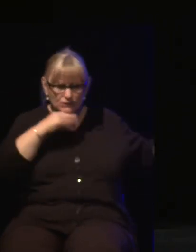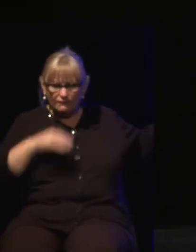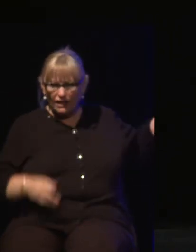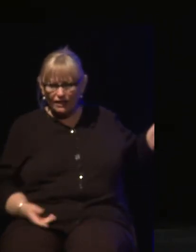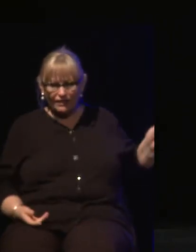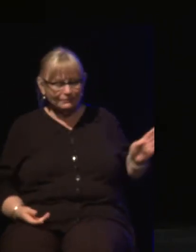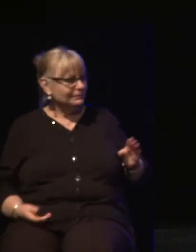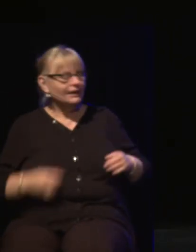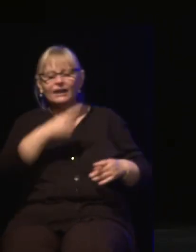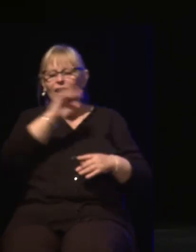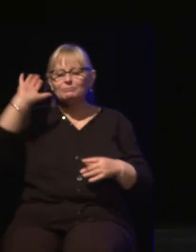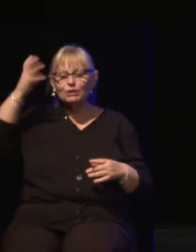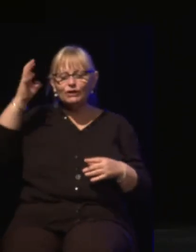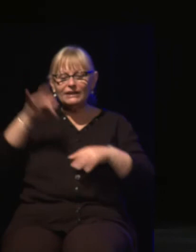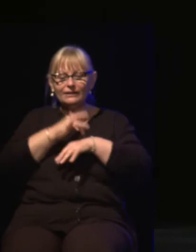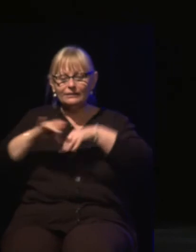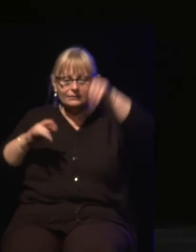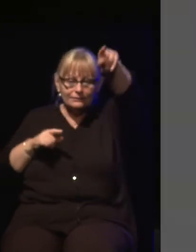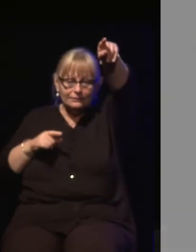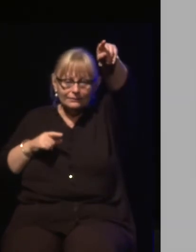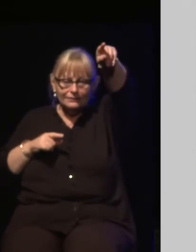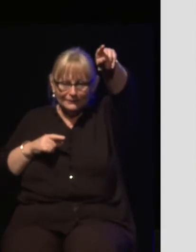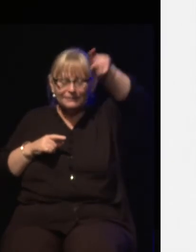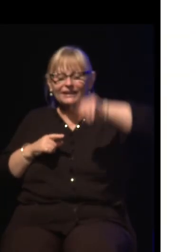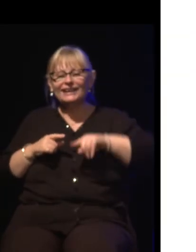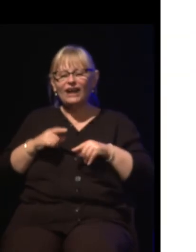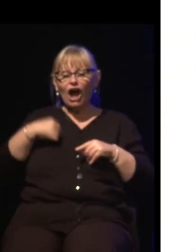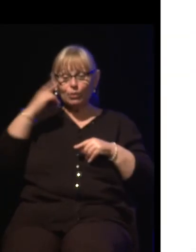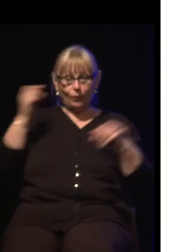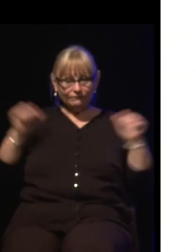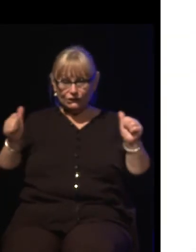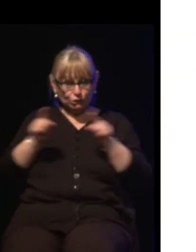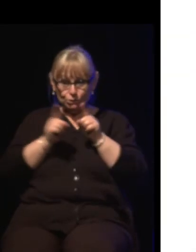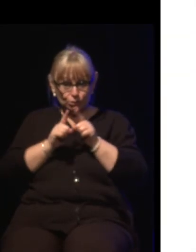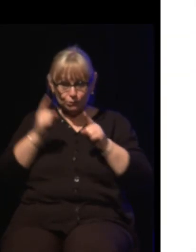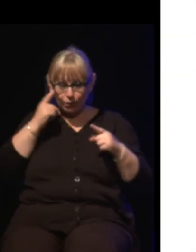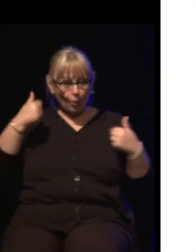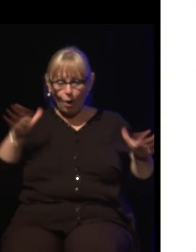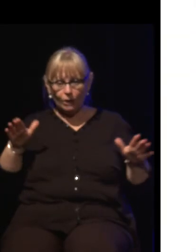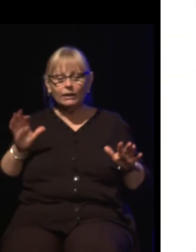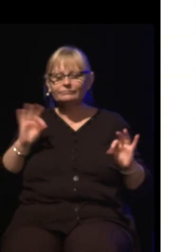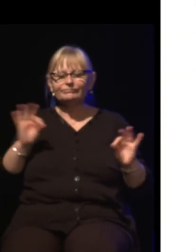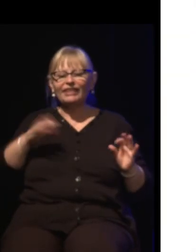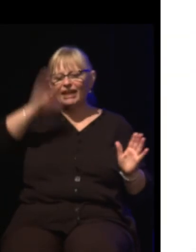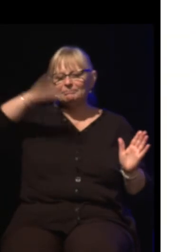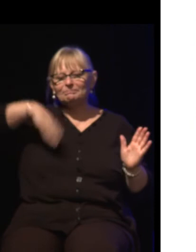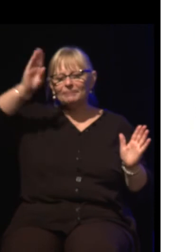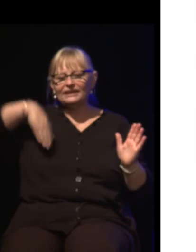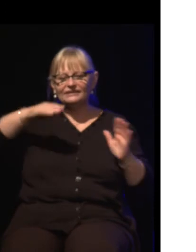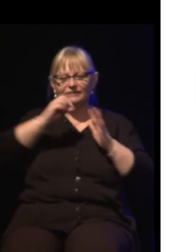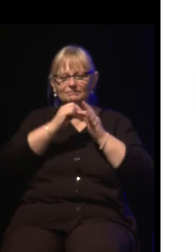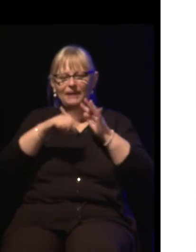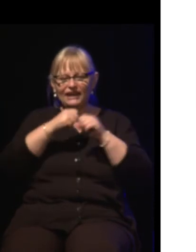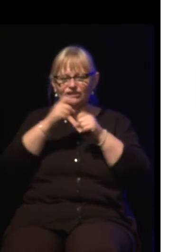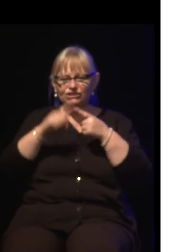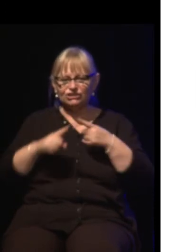This building, the cinema, over in Civic on the other side, I also thought this one was gone. It wasn't. It turns out they just painted it beige.